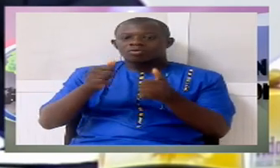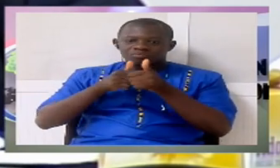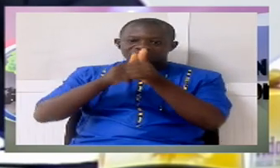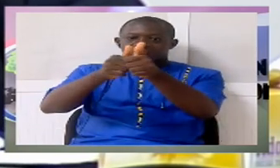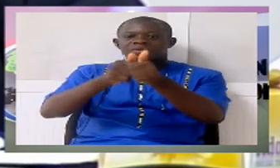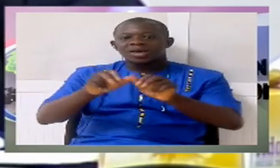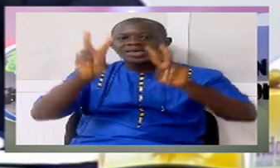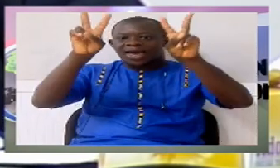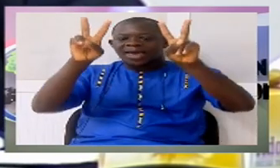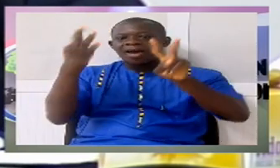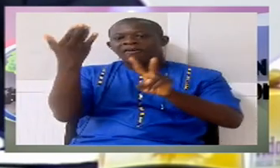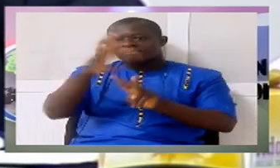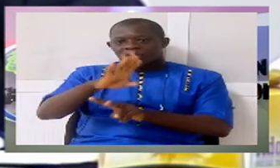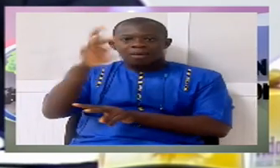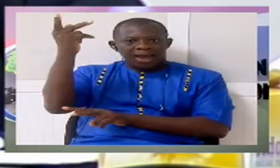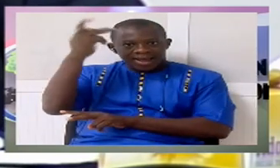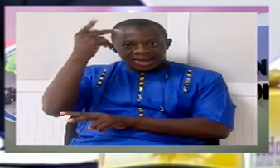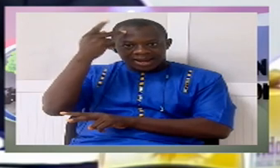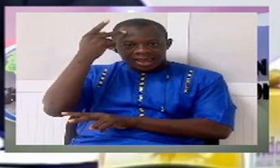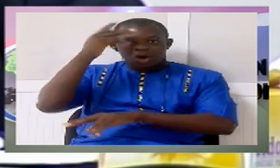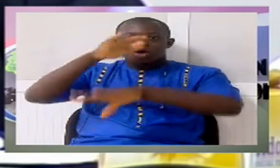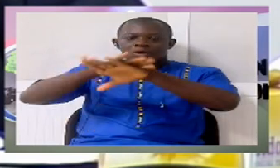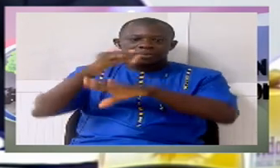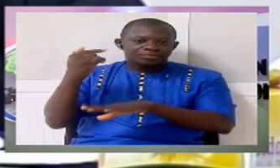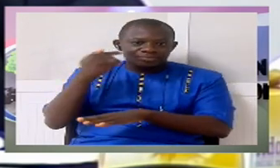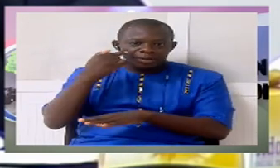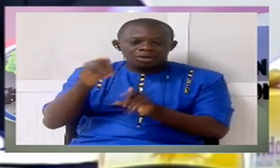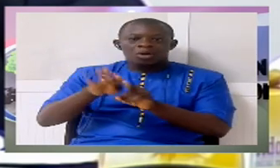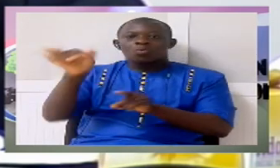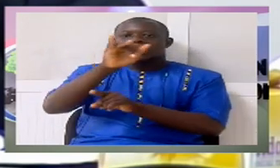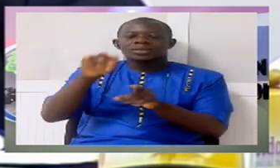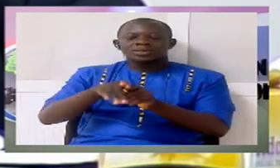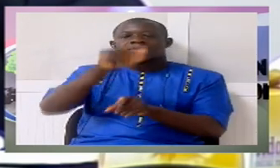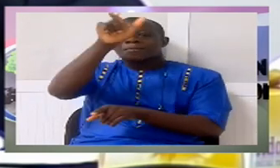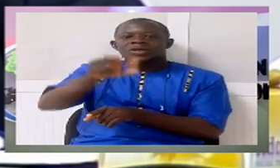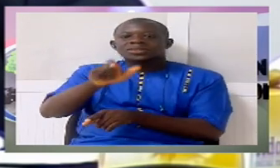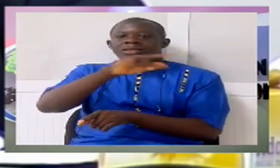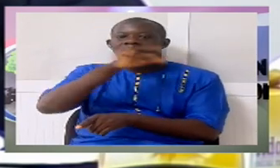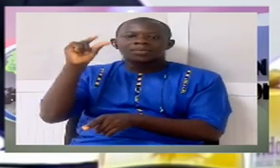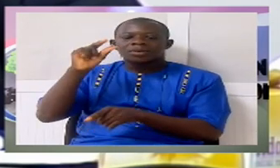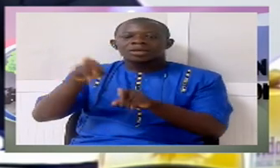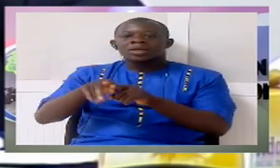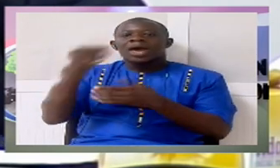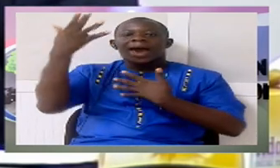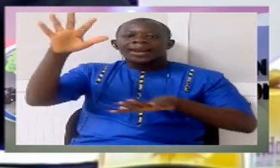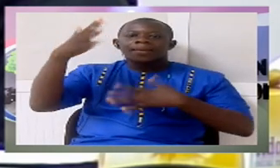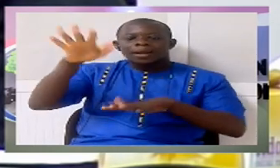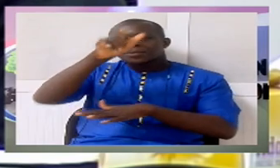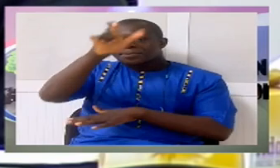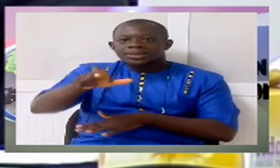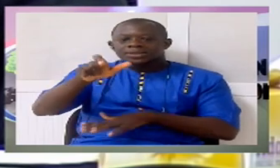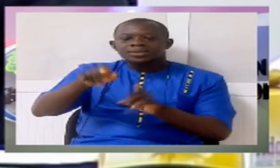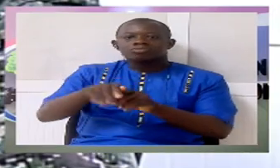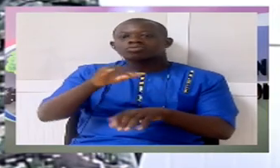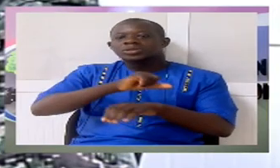from Kanilai on the day in which this Arab person was killed along the Batil Harding